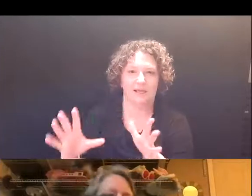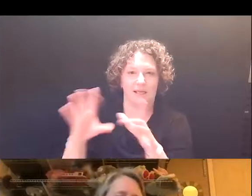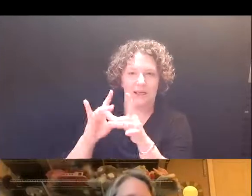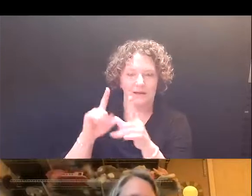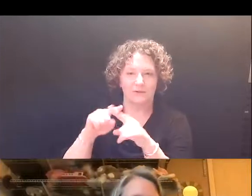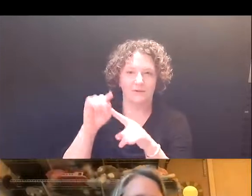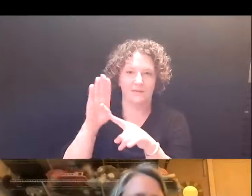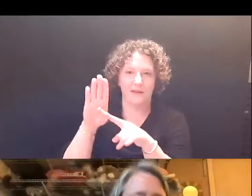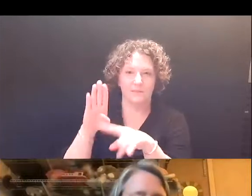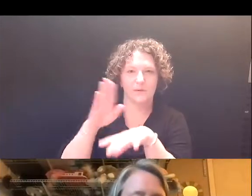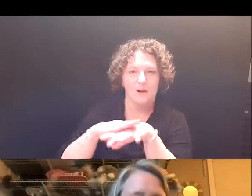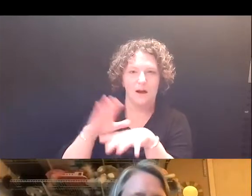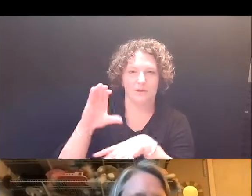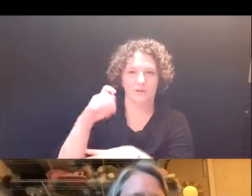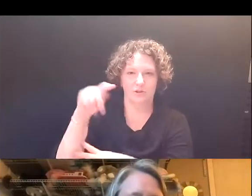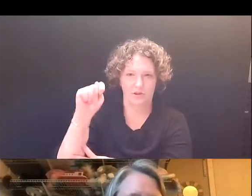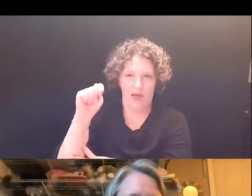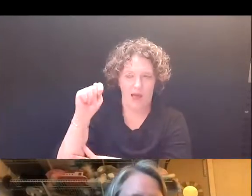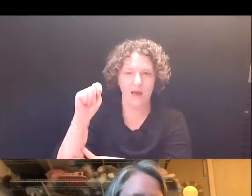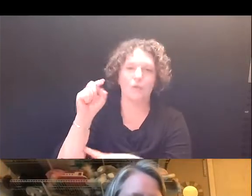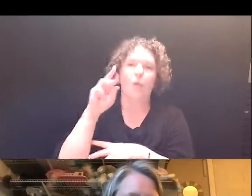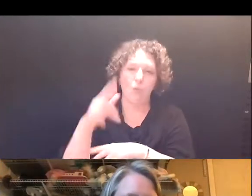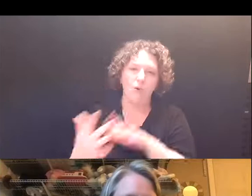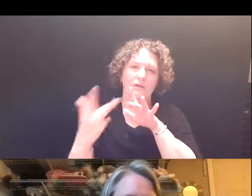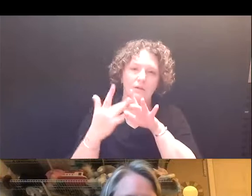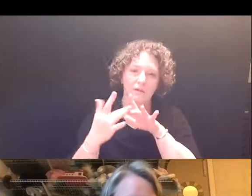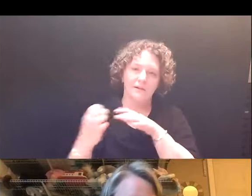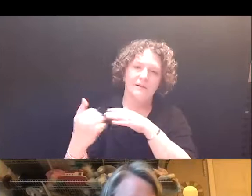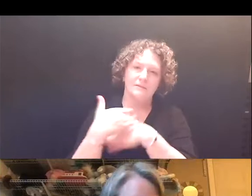please do join our group. I type that into the chat box.